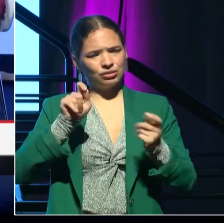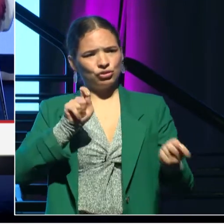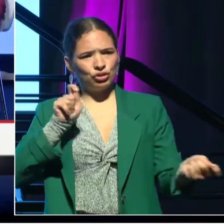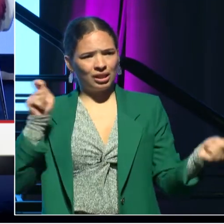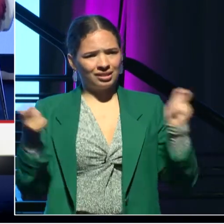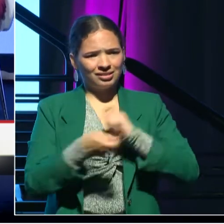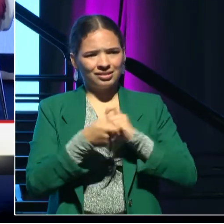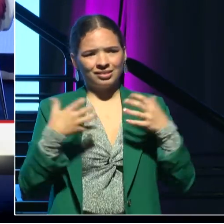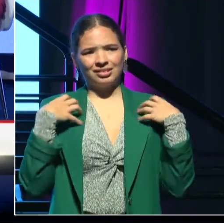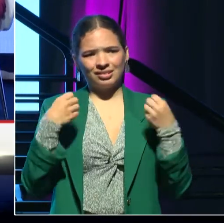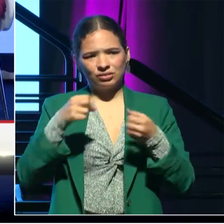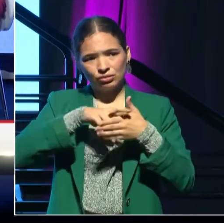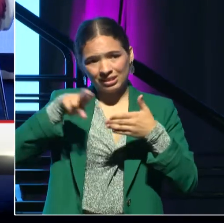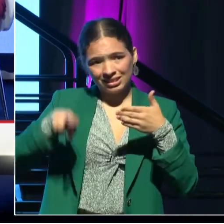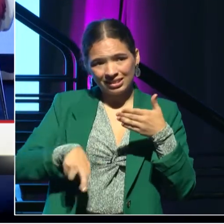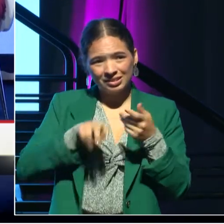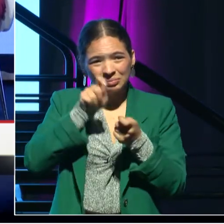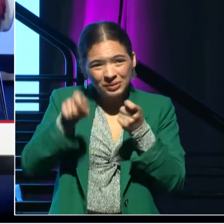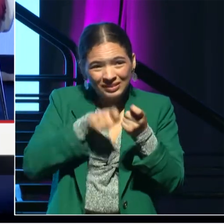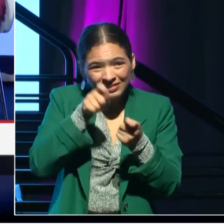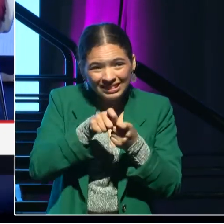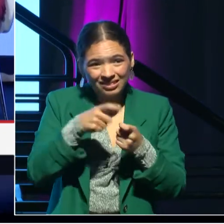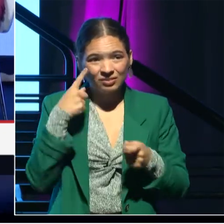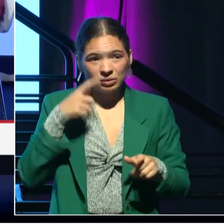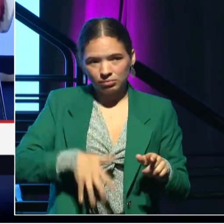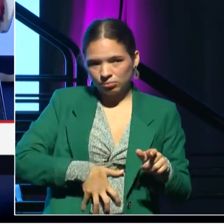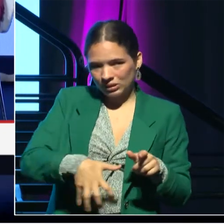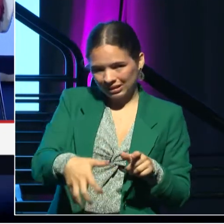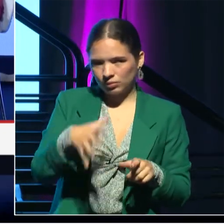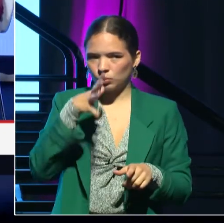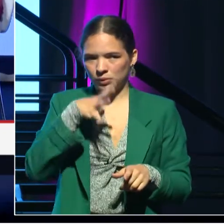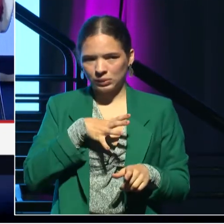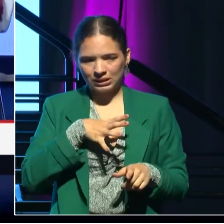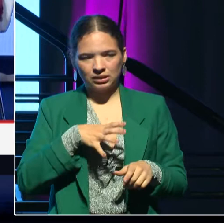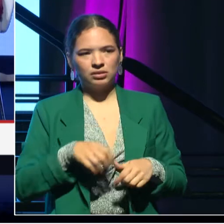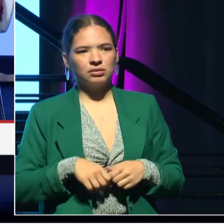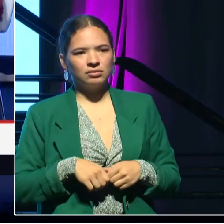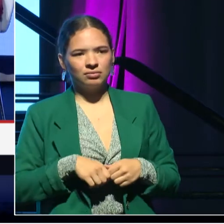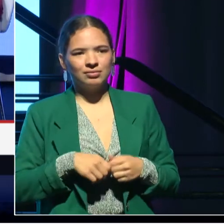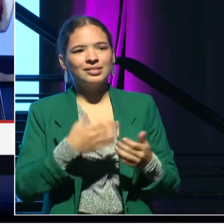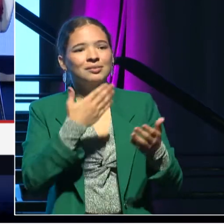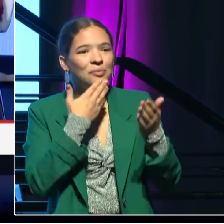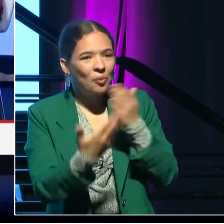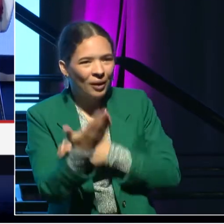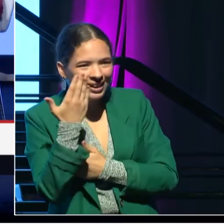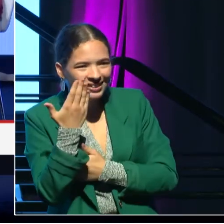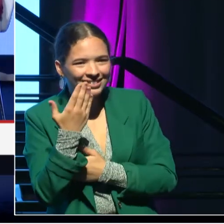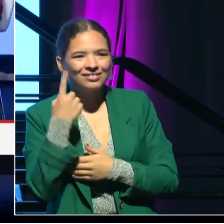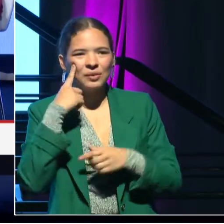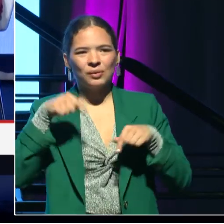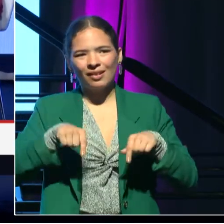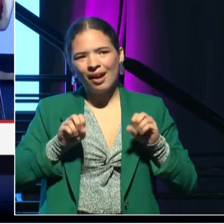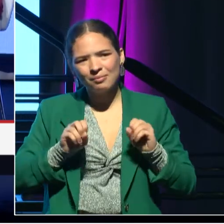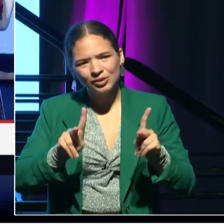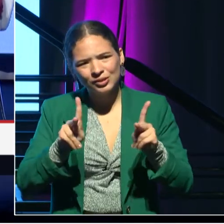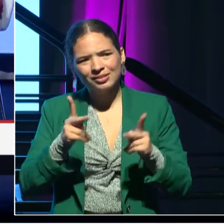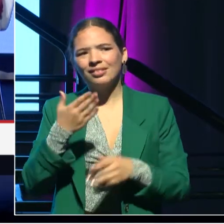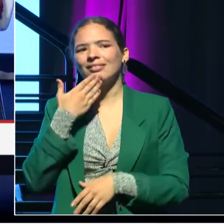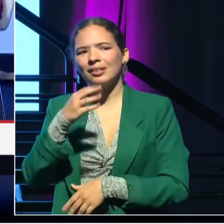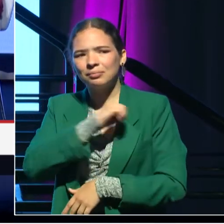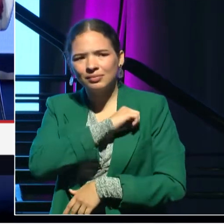for expectant mothers? Good morning, everyone. Thank you for the opportunity. Thank you, Mayor Bowser, and I'm so pleased. It's such an honor to be